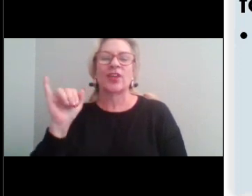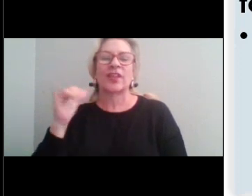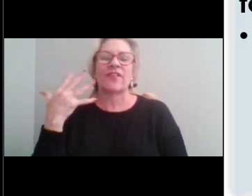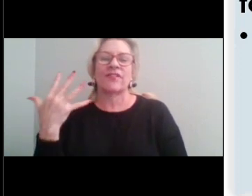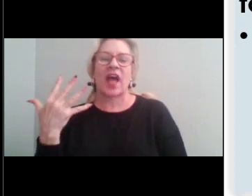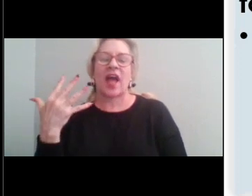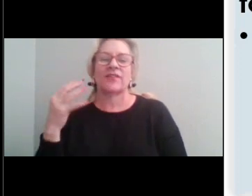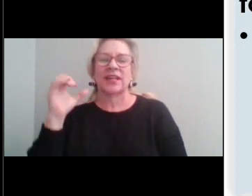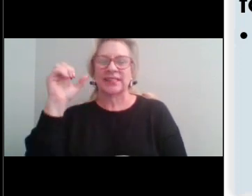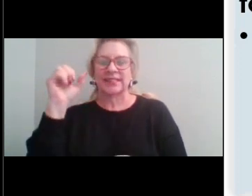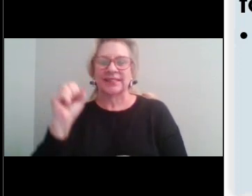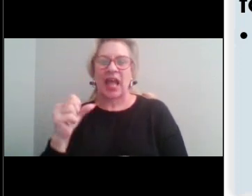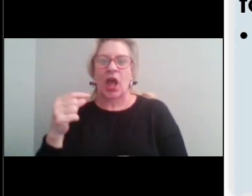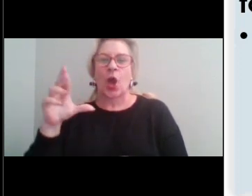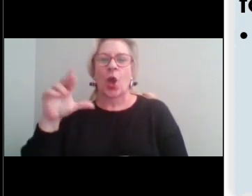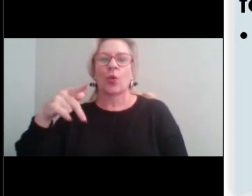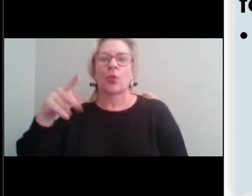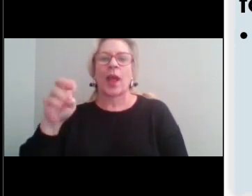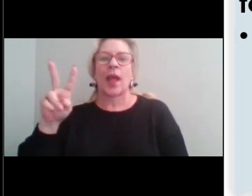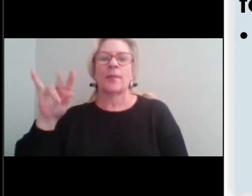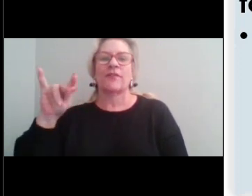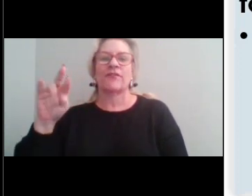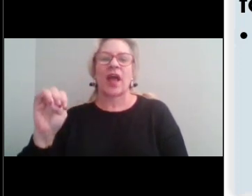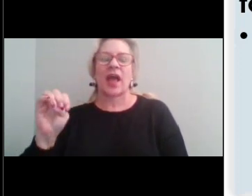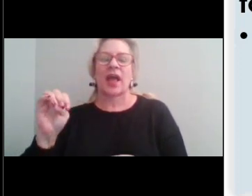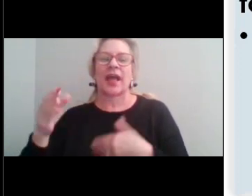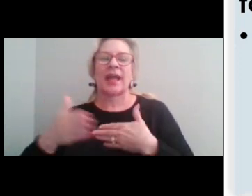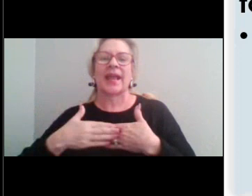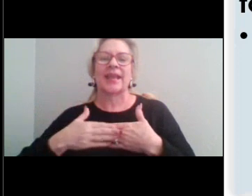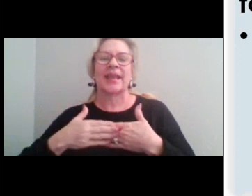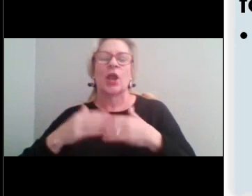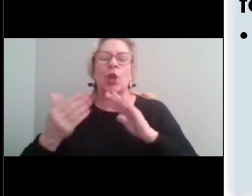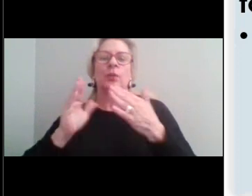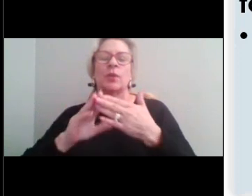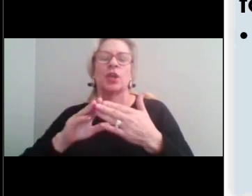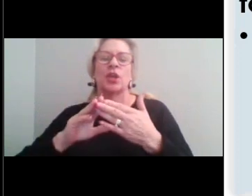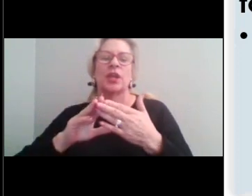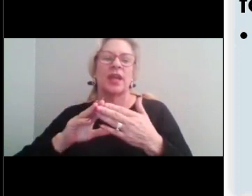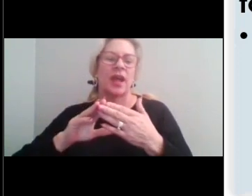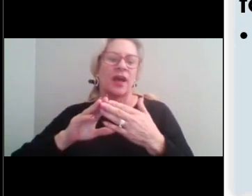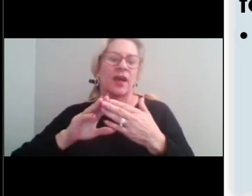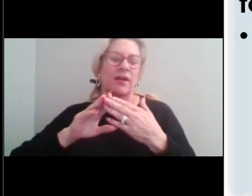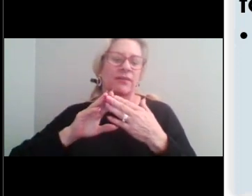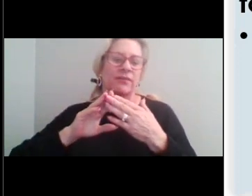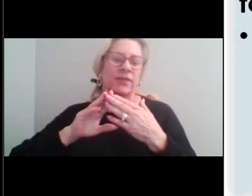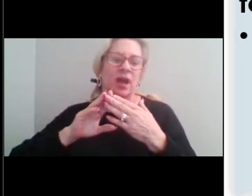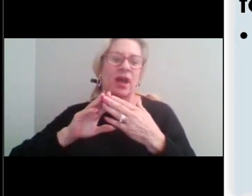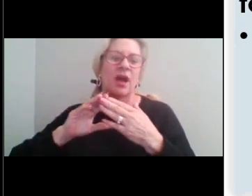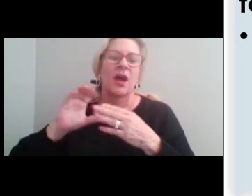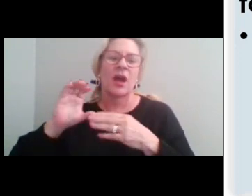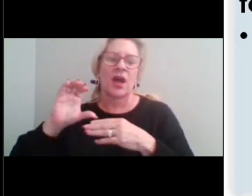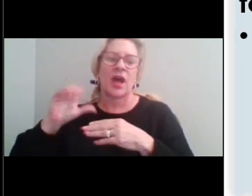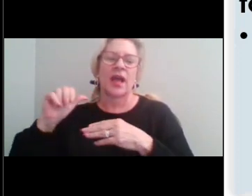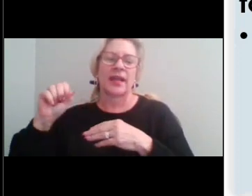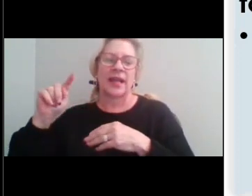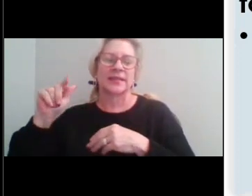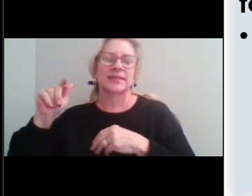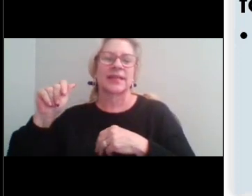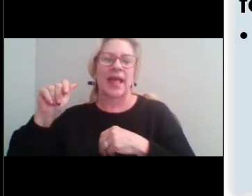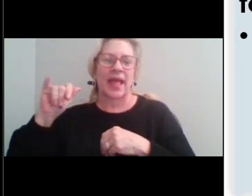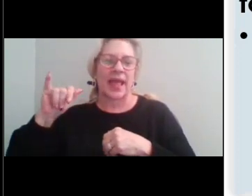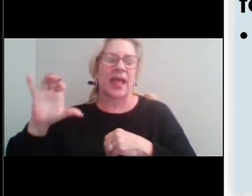south end of the Grapevine near the community of Castaic. In August, September, when